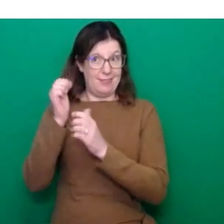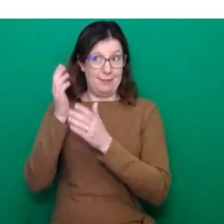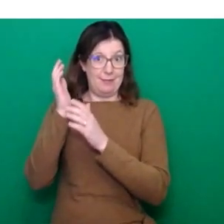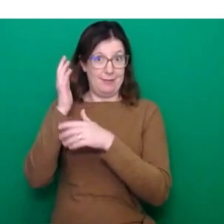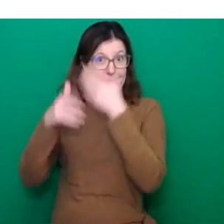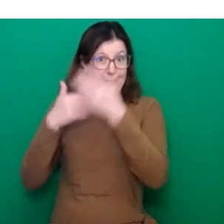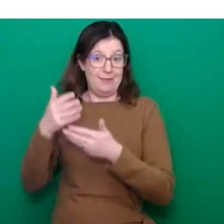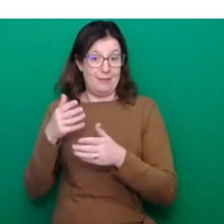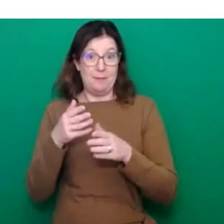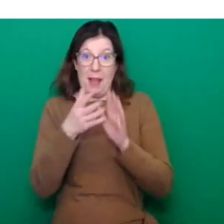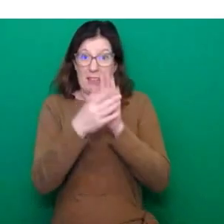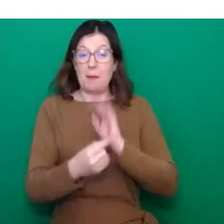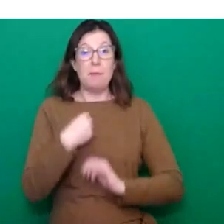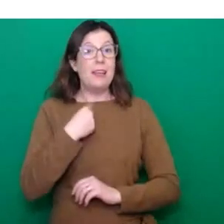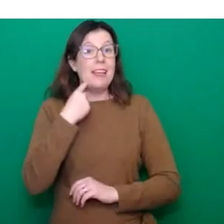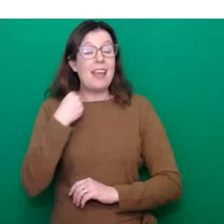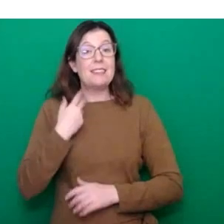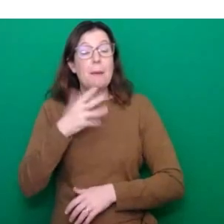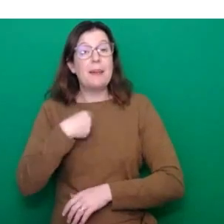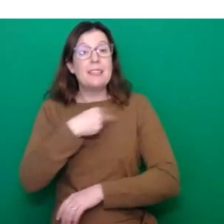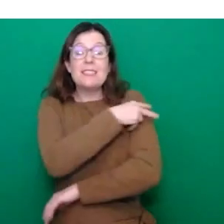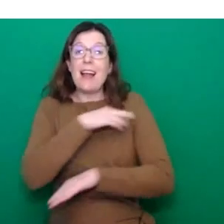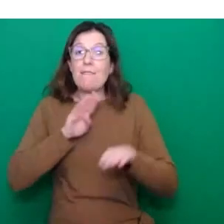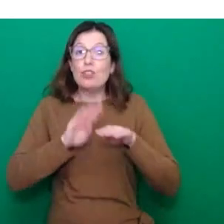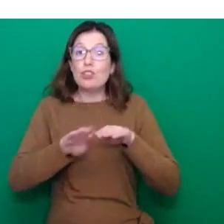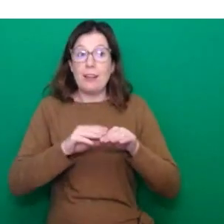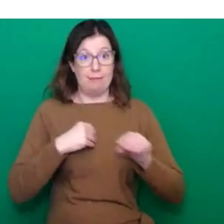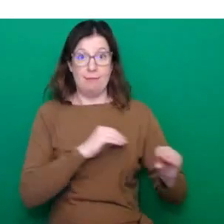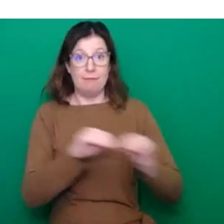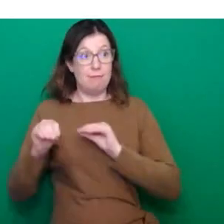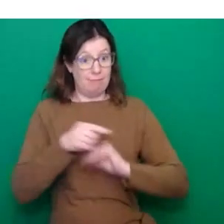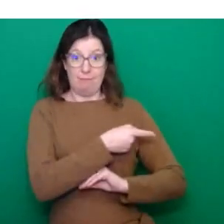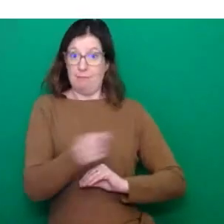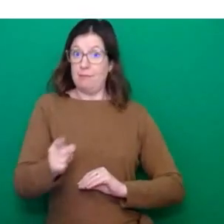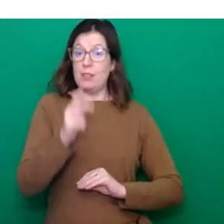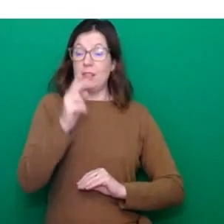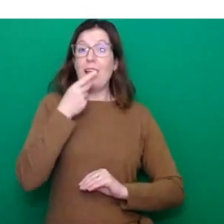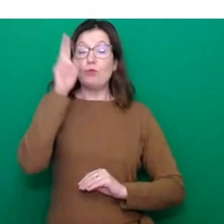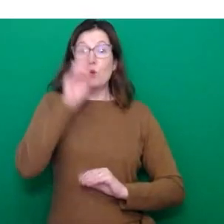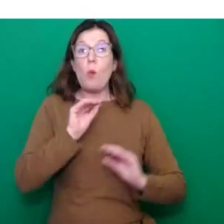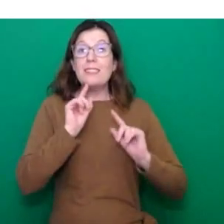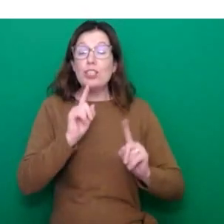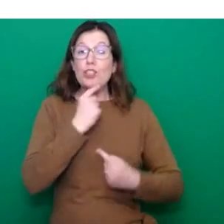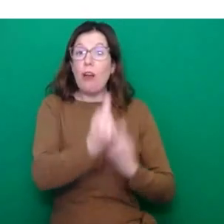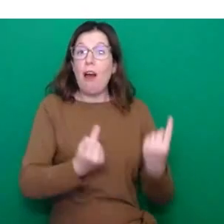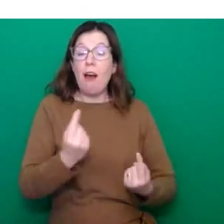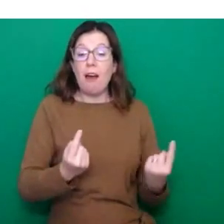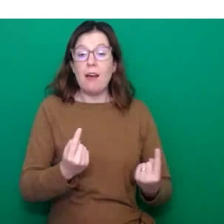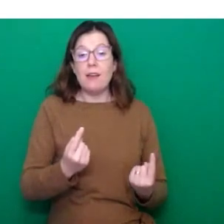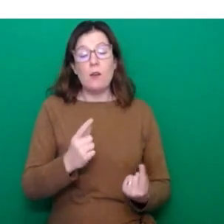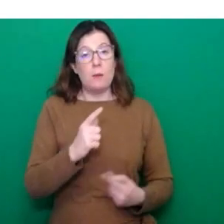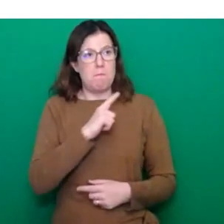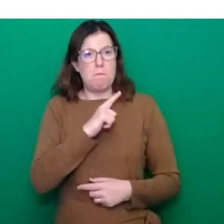like yesterday I delivered staff training to secondary school teachers. So sometimes it can be difficult for teachers to